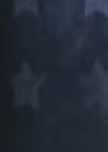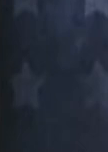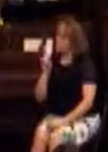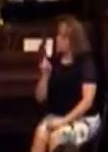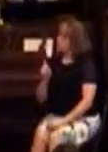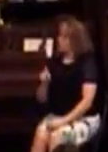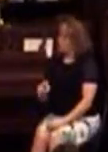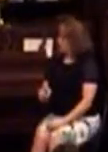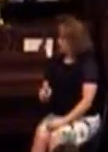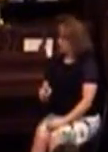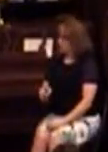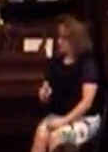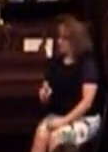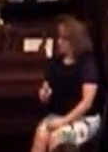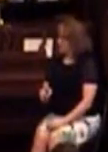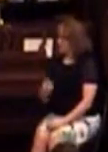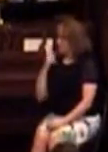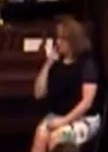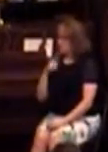question.